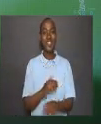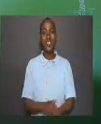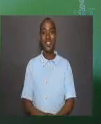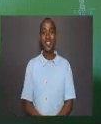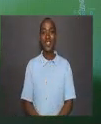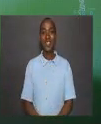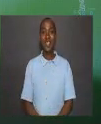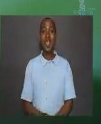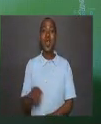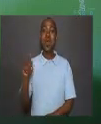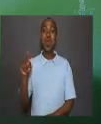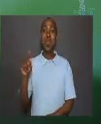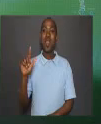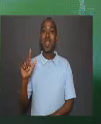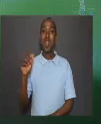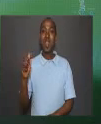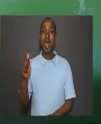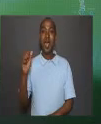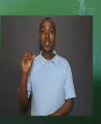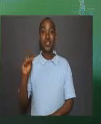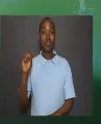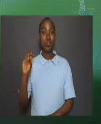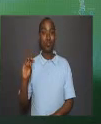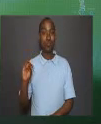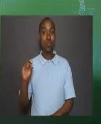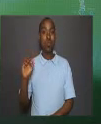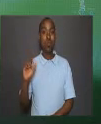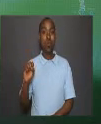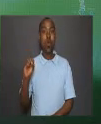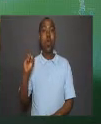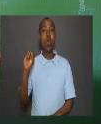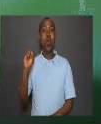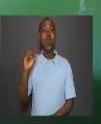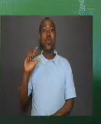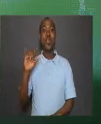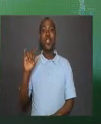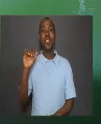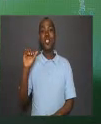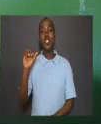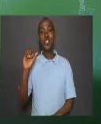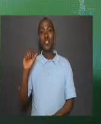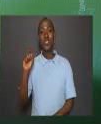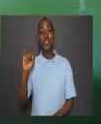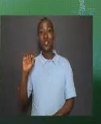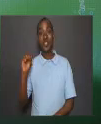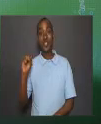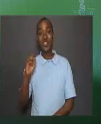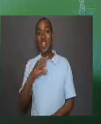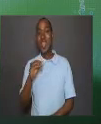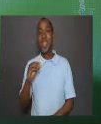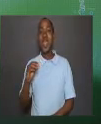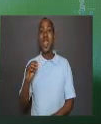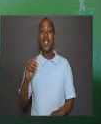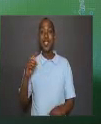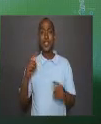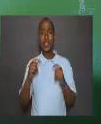on plasmolysis and turgor pressure. In our last lesson, we learned